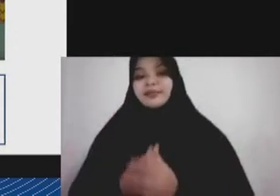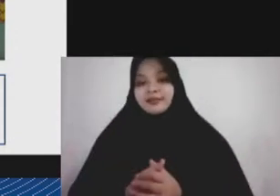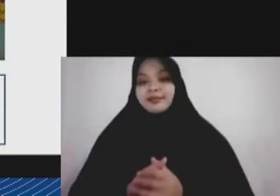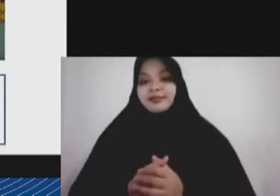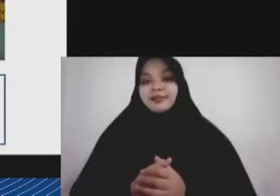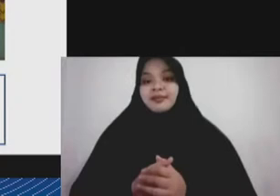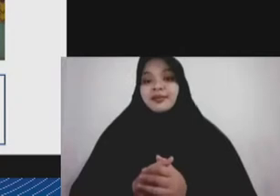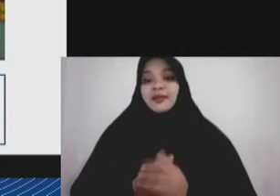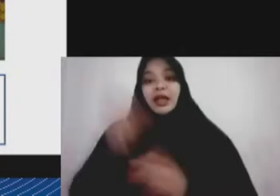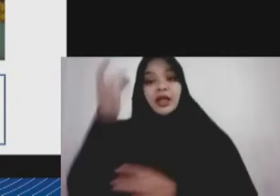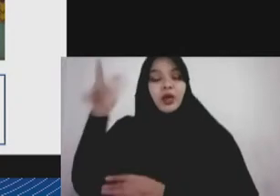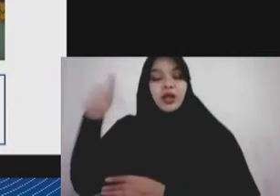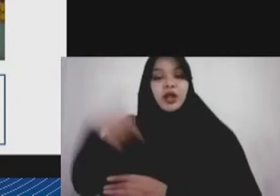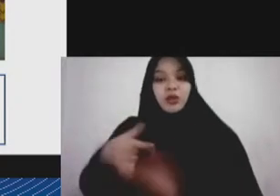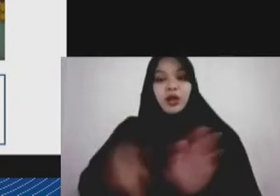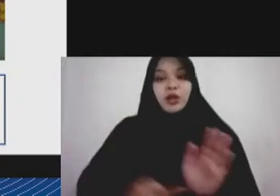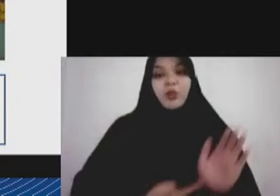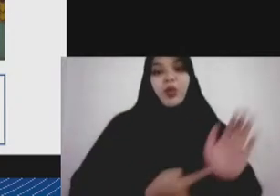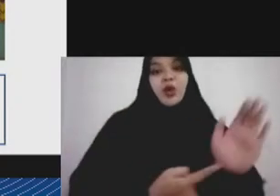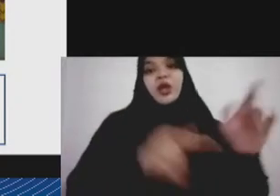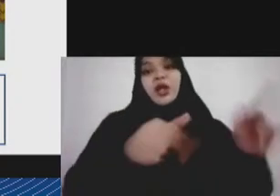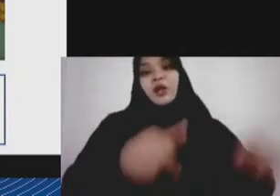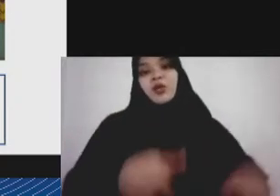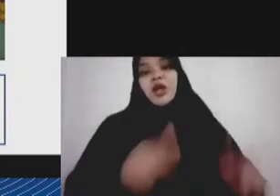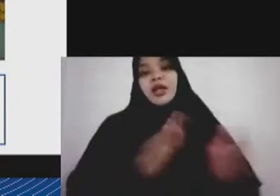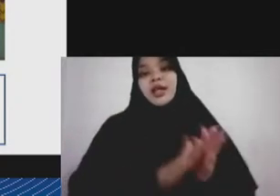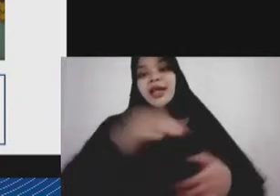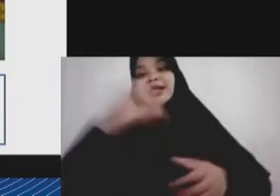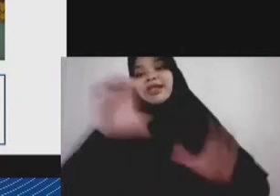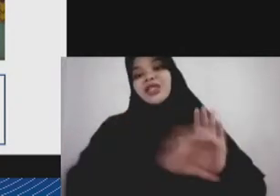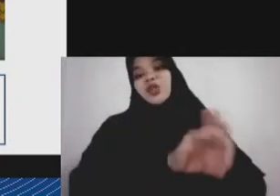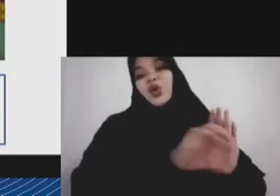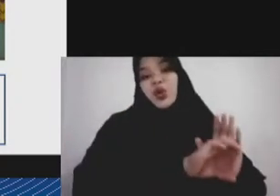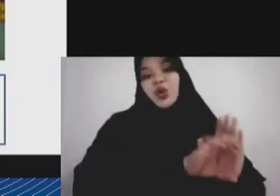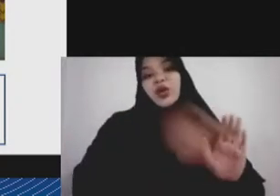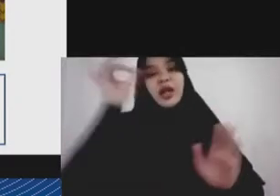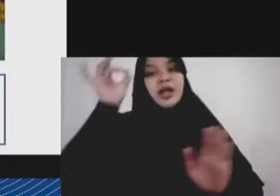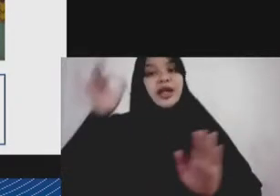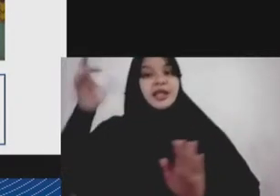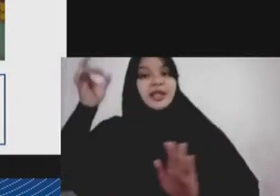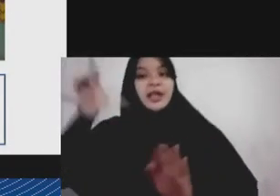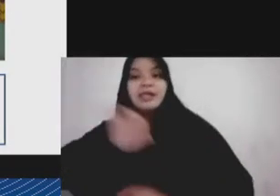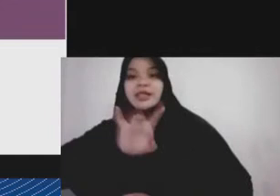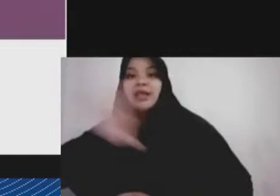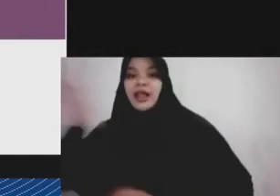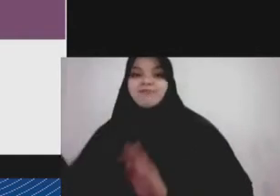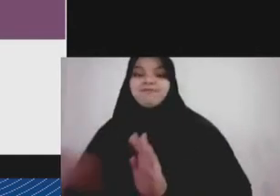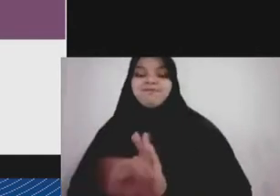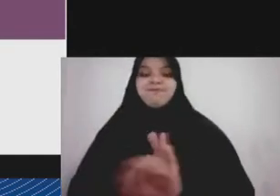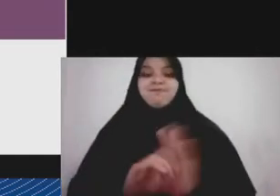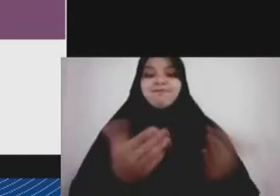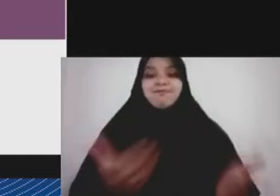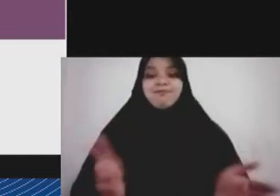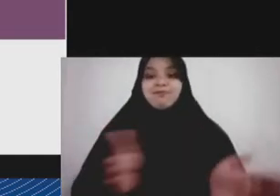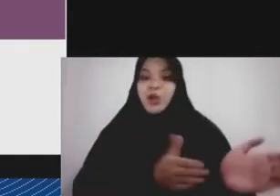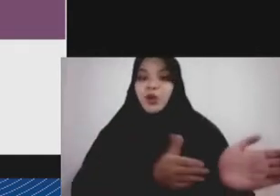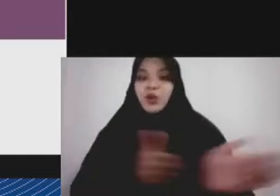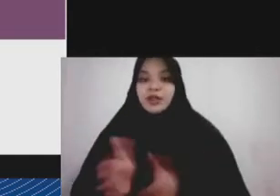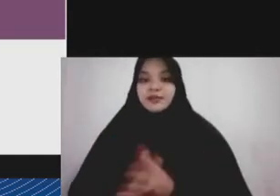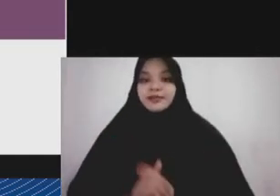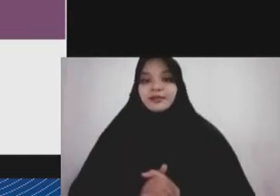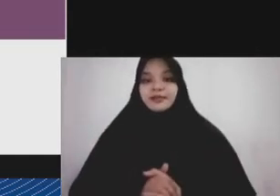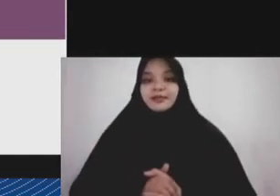village model, it is hoped that it can be replicated for other villages. Next slide, please. In line with